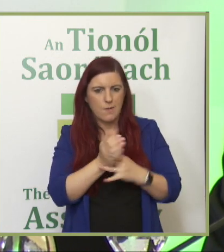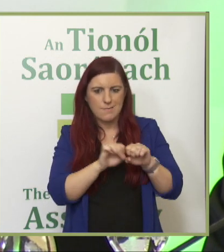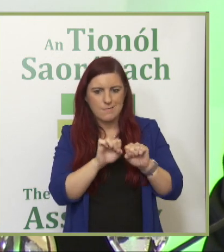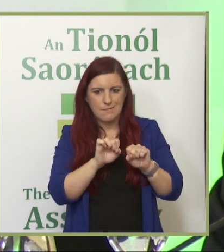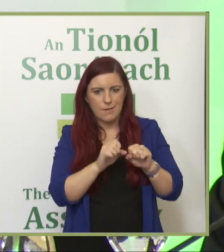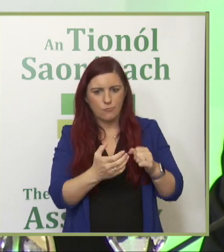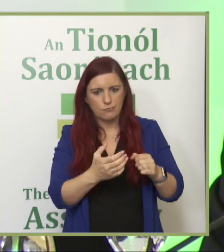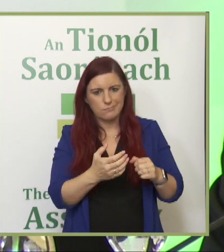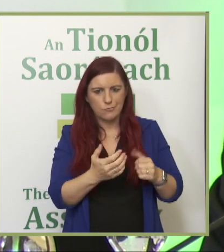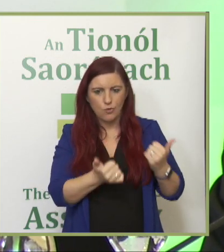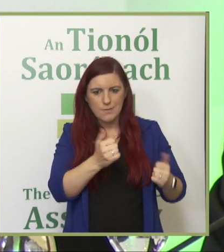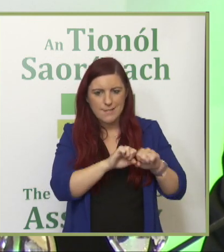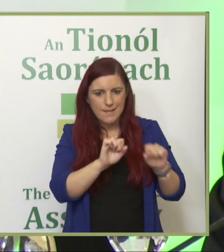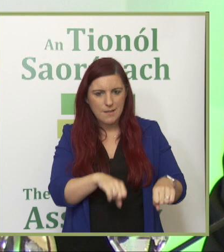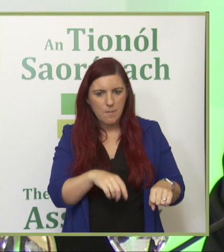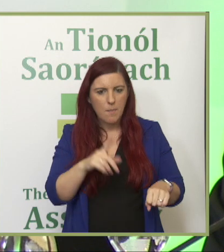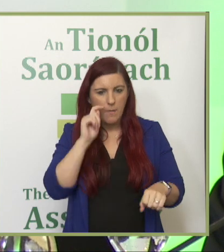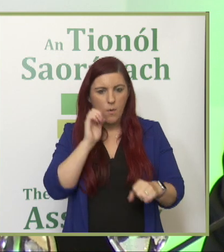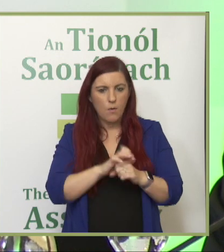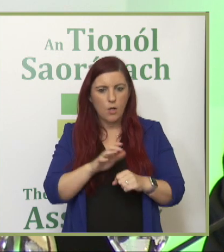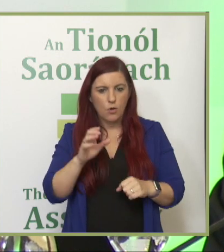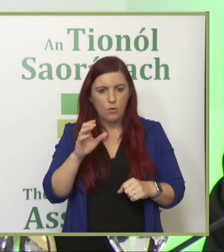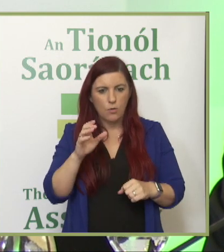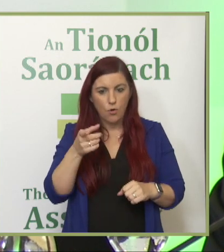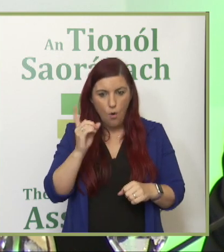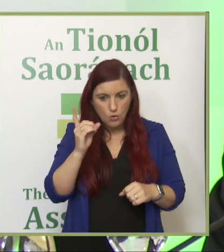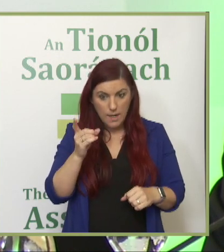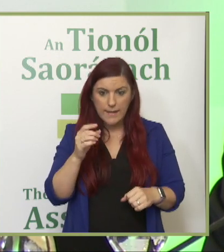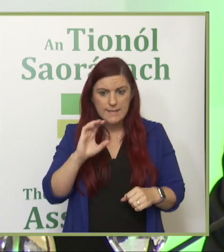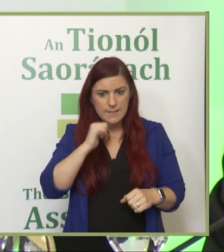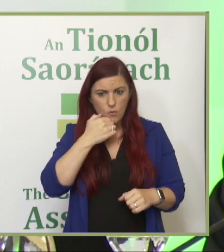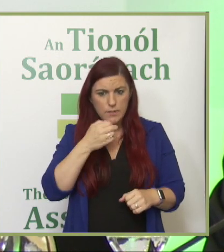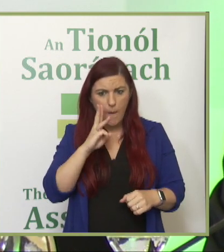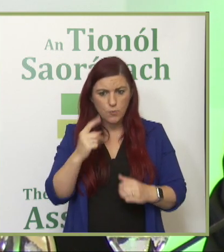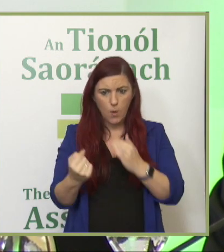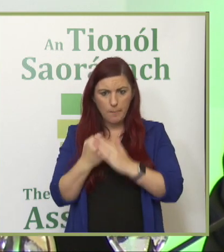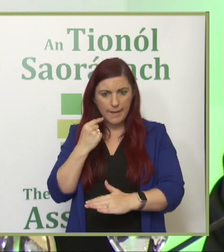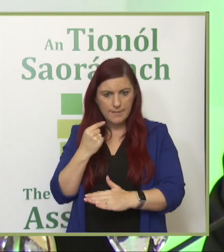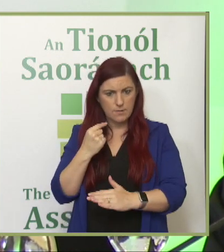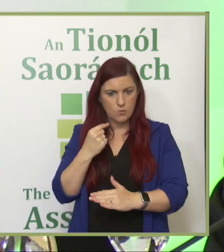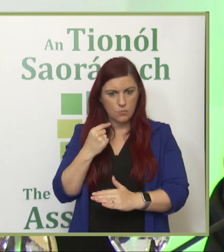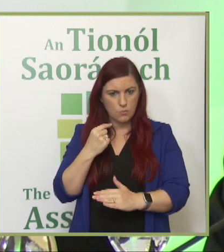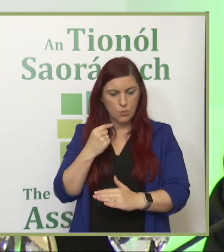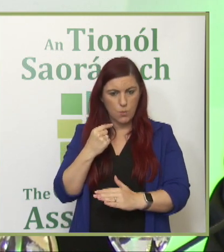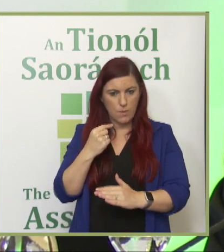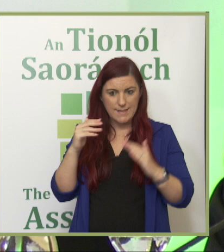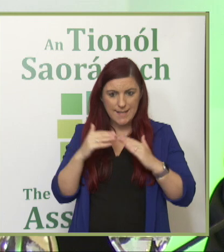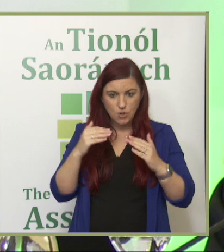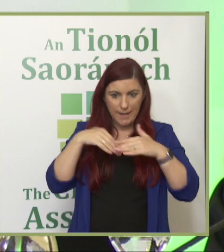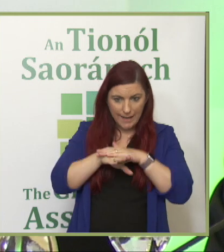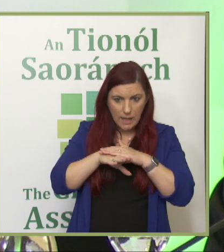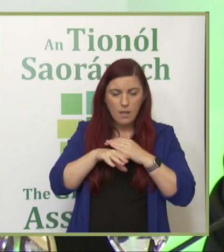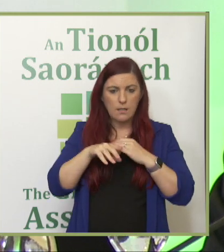thing about the caution, it's taken seriously, as in you have to come into the Garda station, and it's someone of a rank not below of inspector. So it's a senior